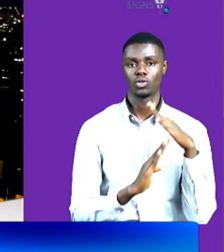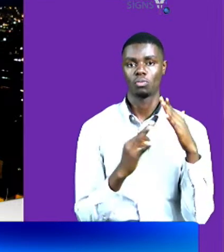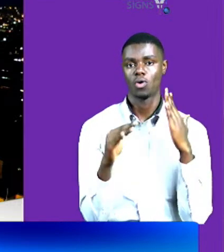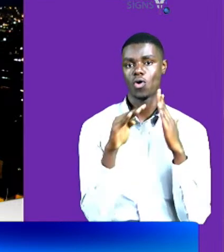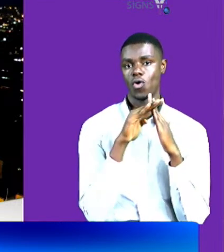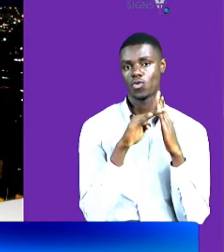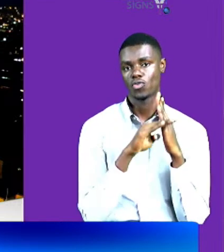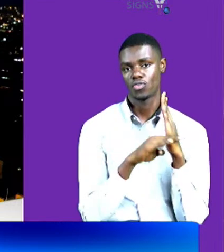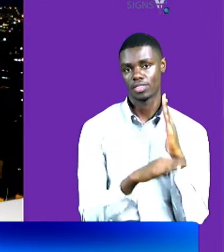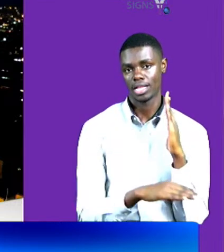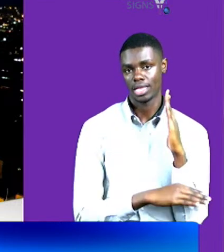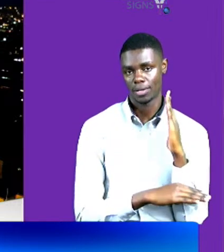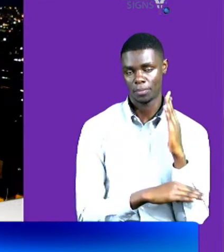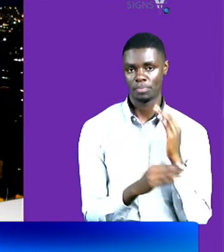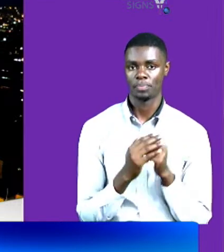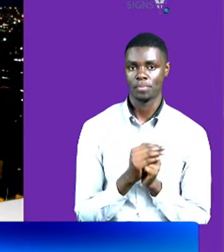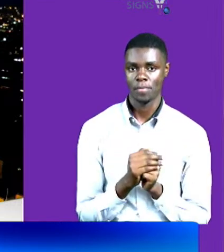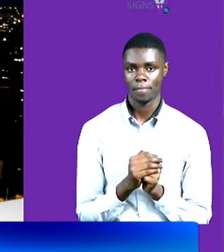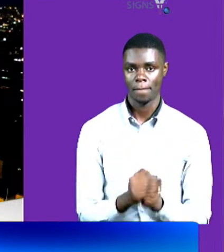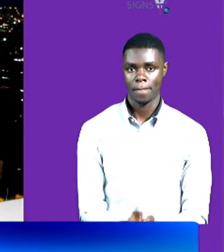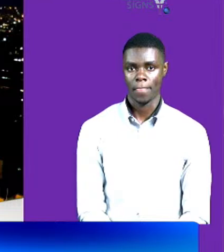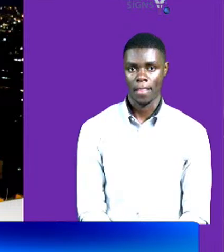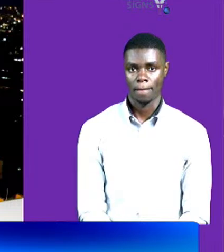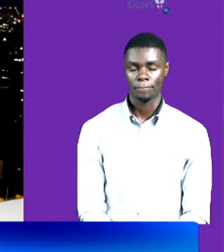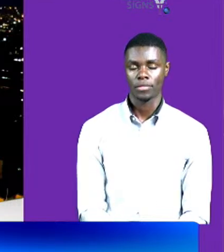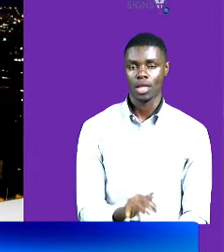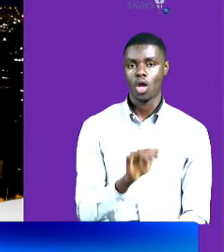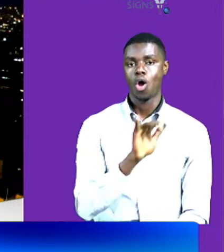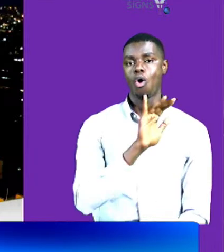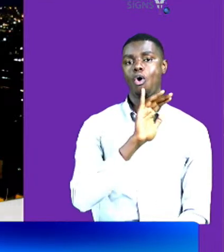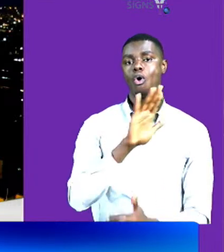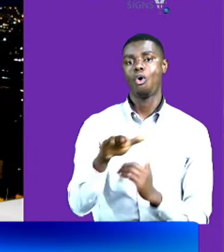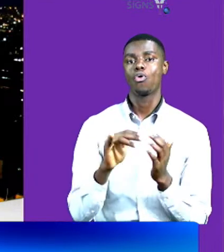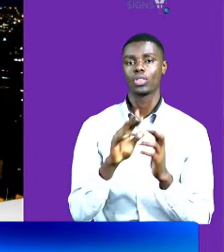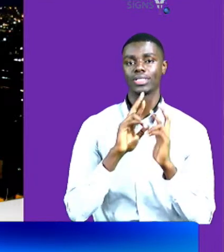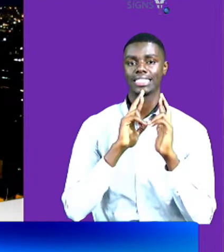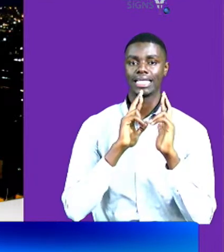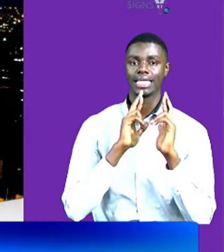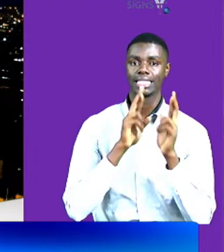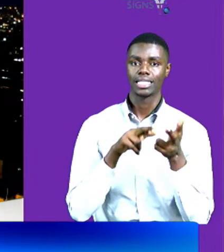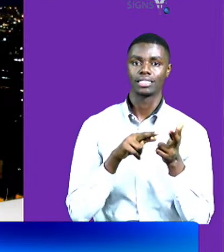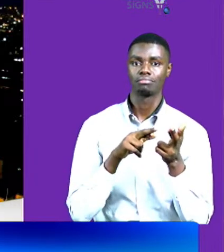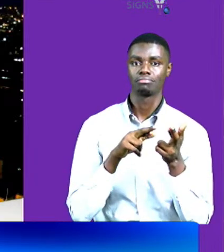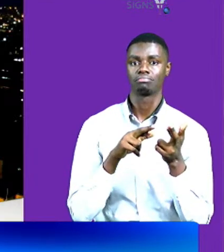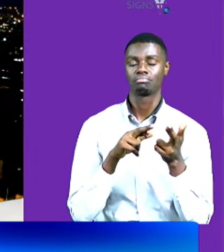league table. All those results and updates